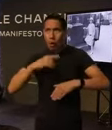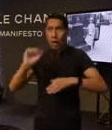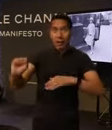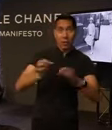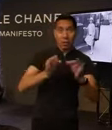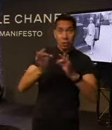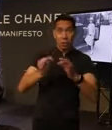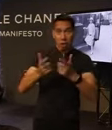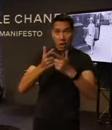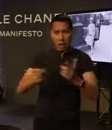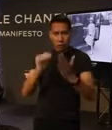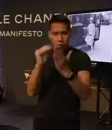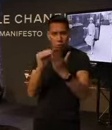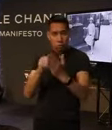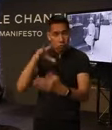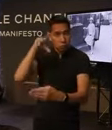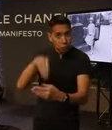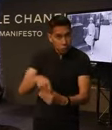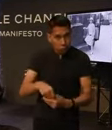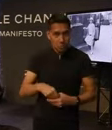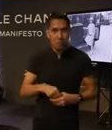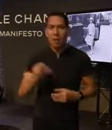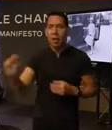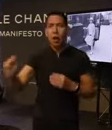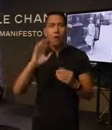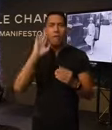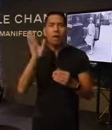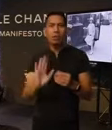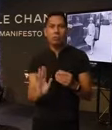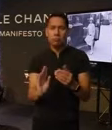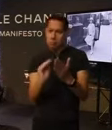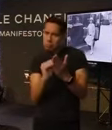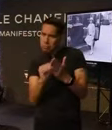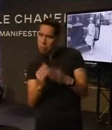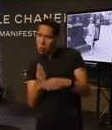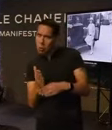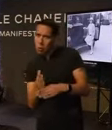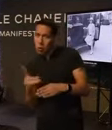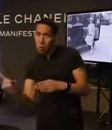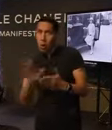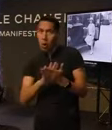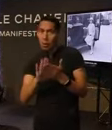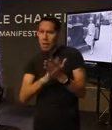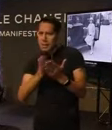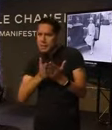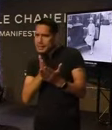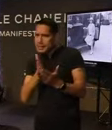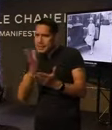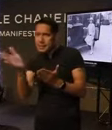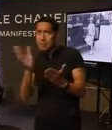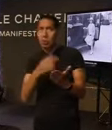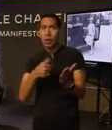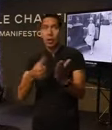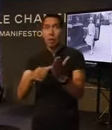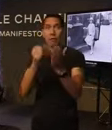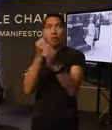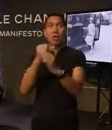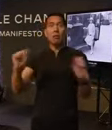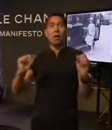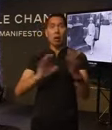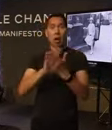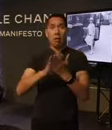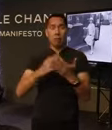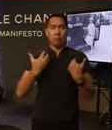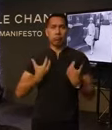language. Chanel's fashions were her path to economic freedom and her social ascent, a self-made